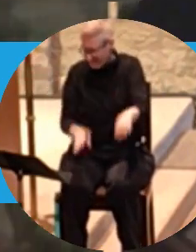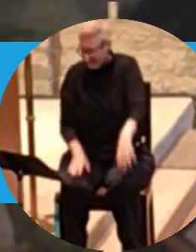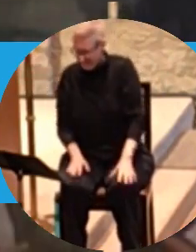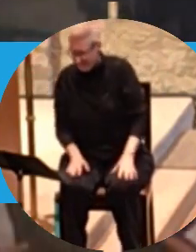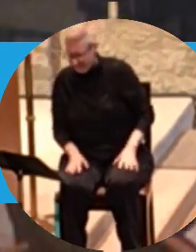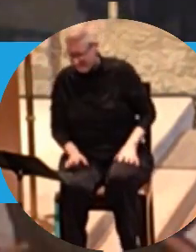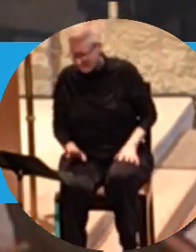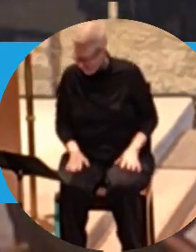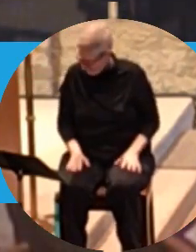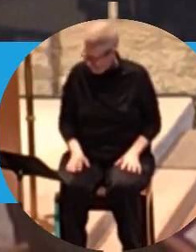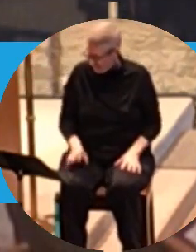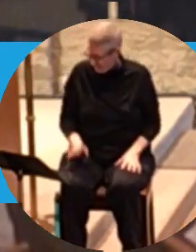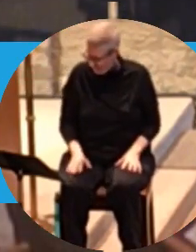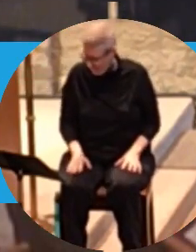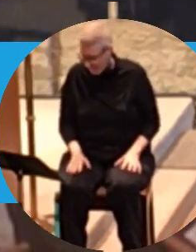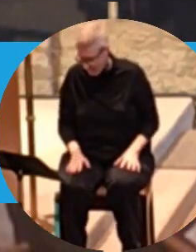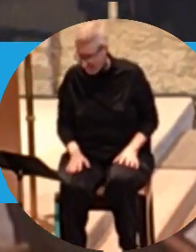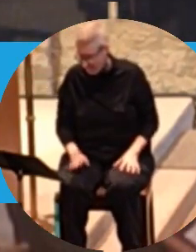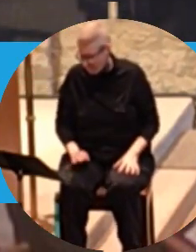Long